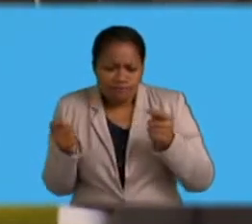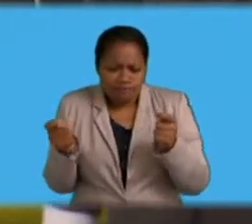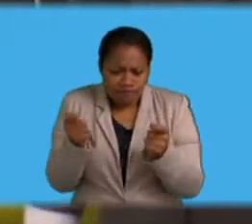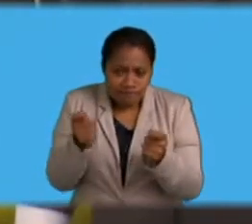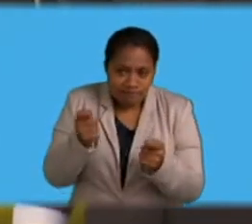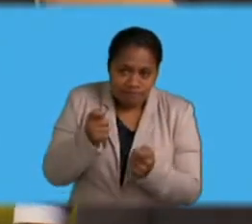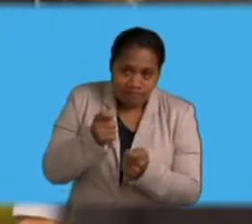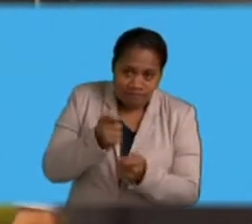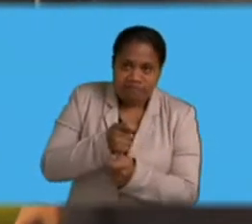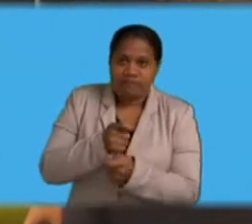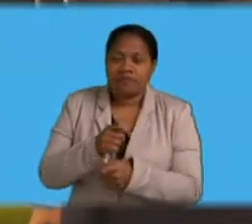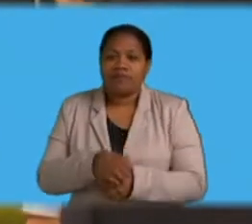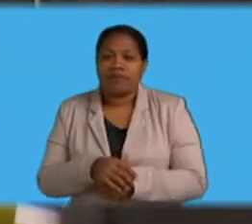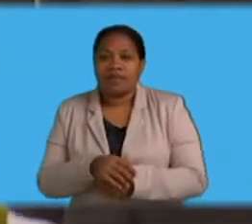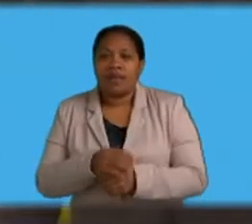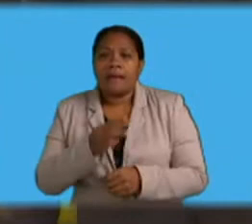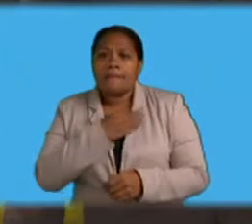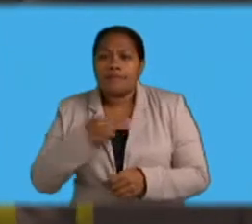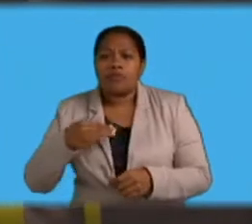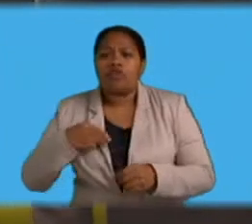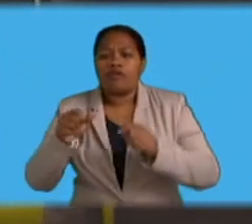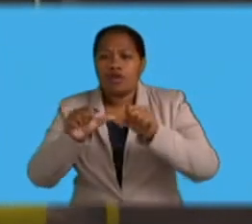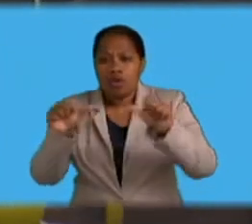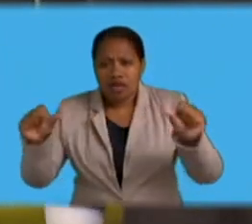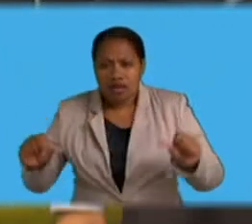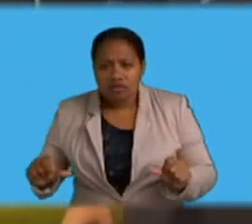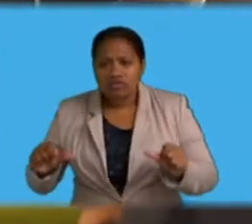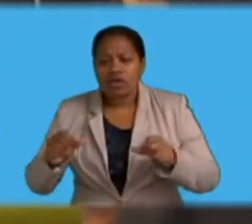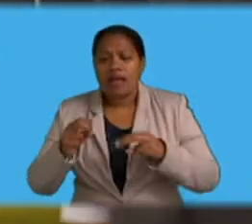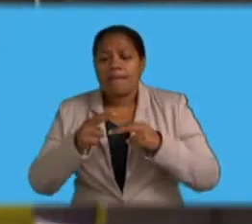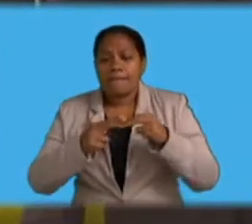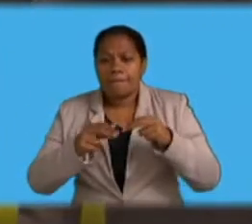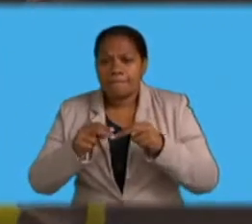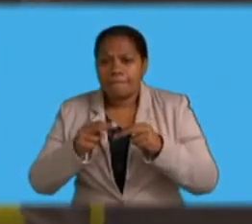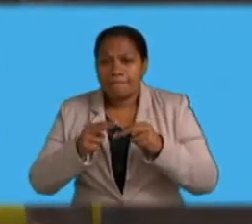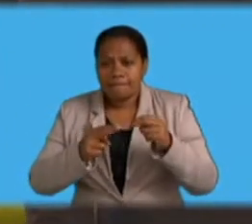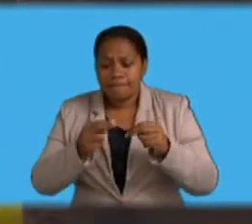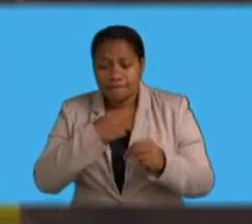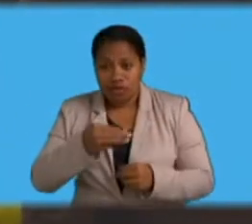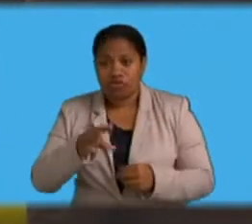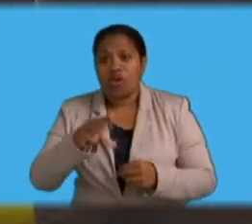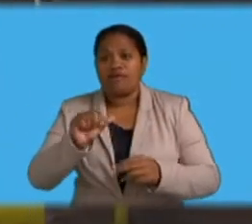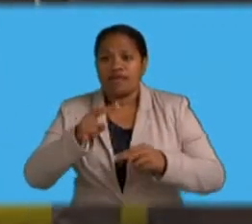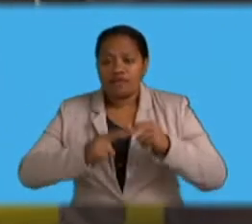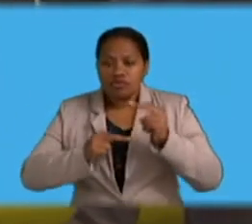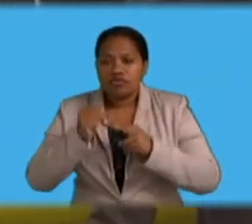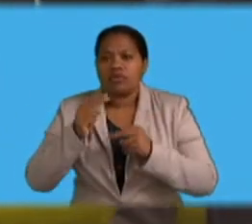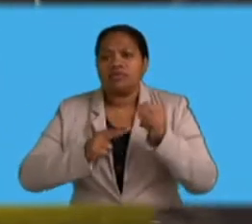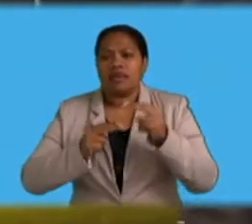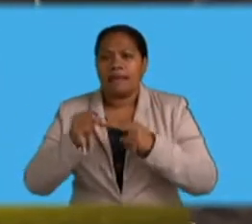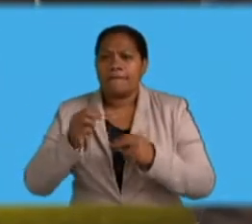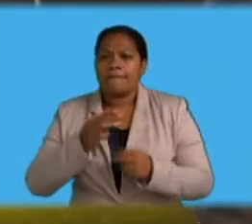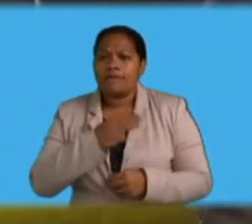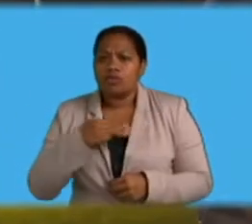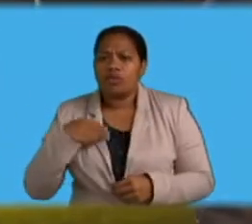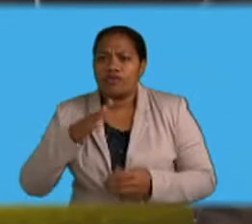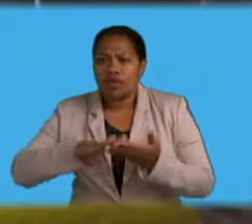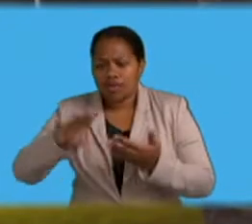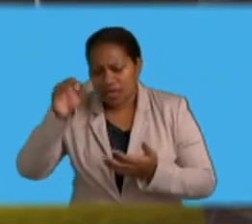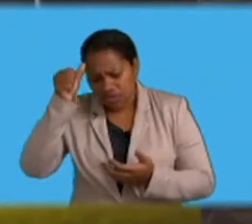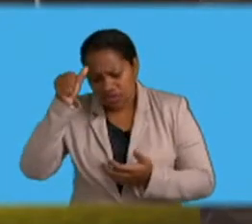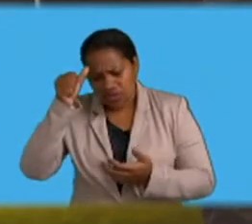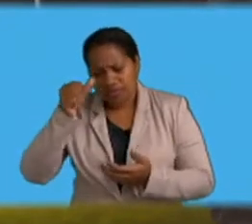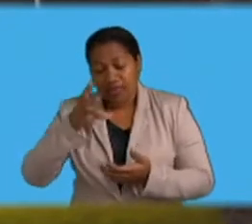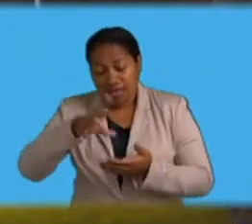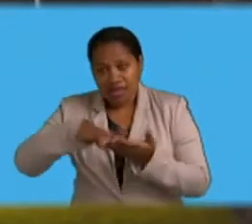Agriculture, Ministry of Infrastructure, Ministry of Education, project officers for 10, 15 years.